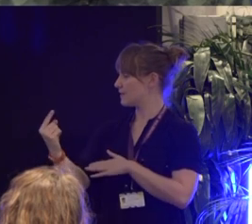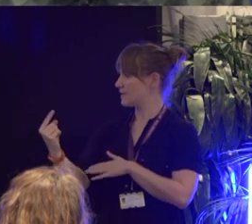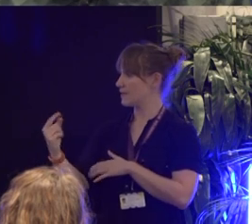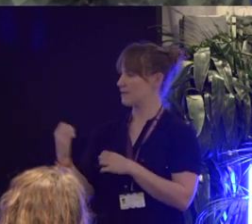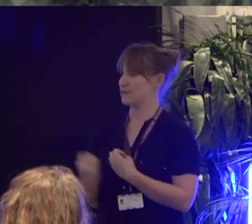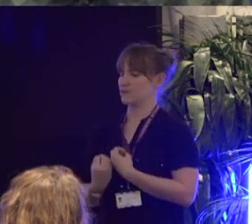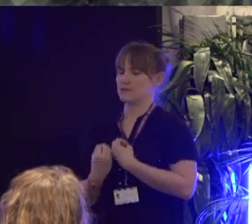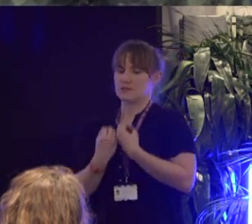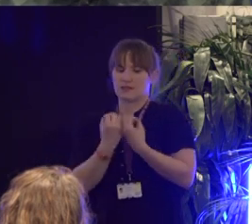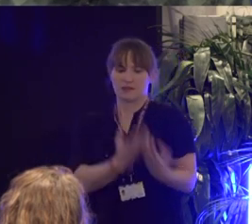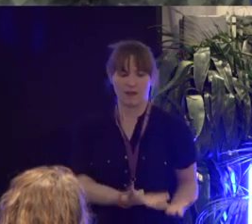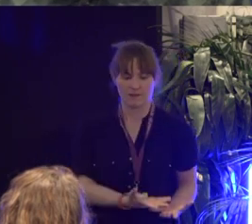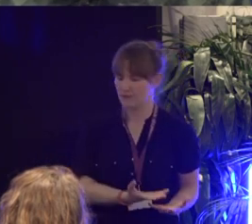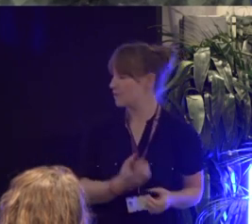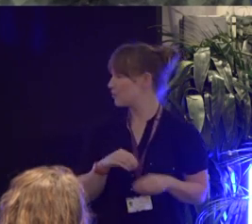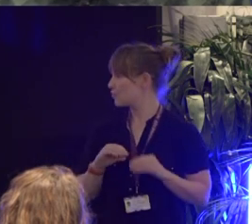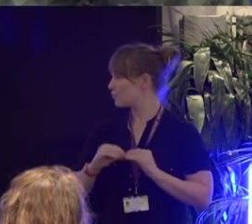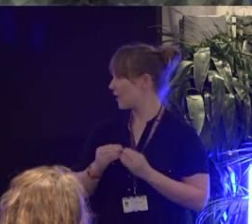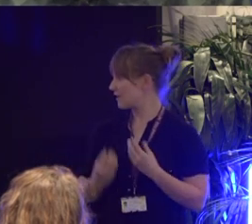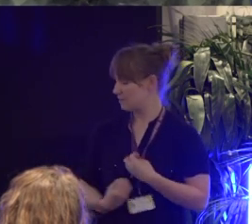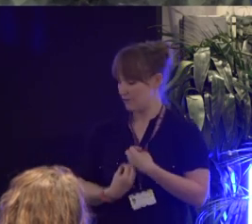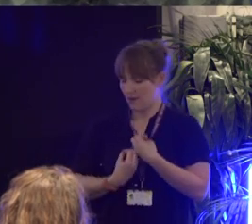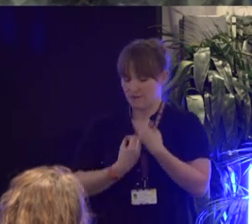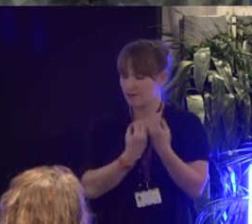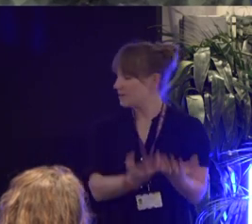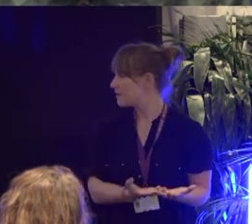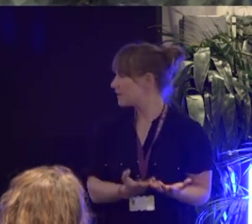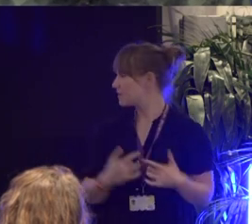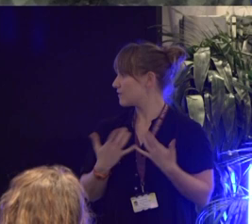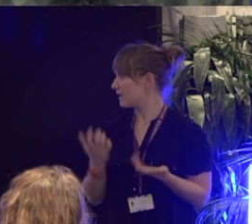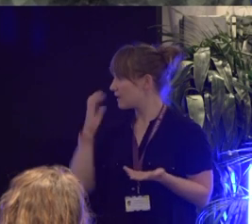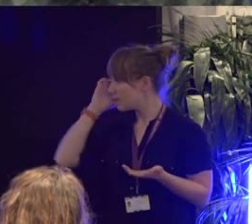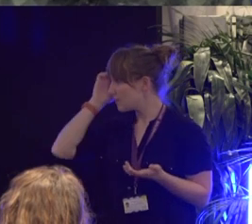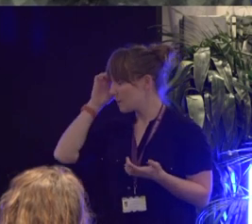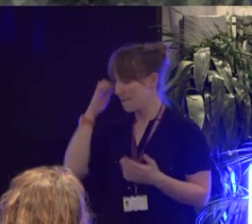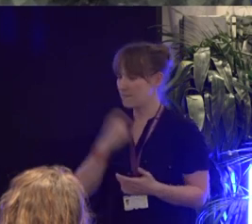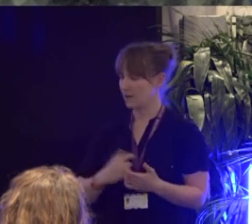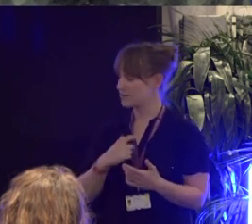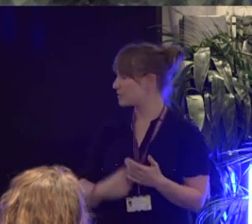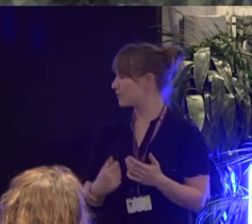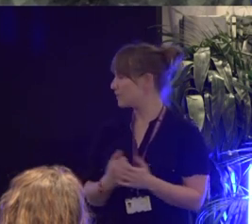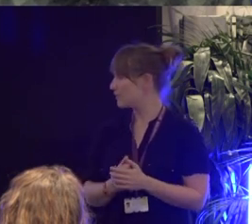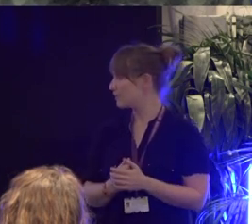stuff inside you as a creator can feel very personal.